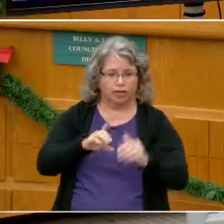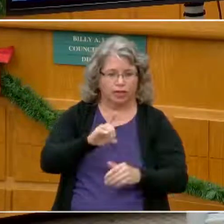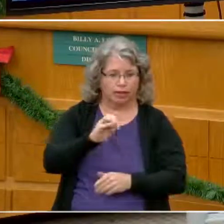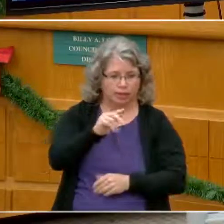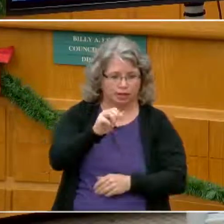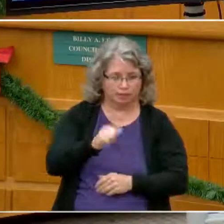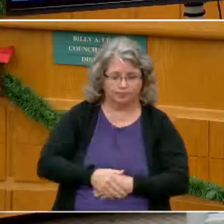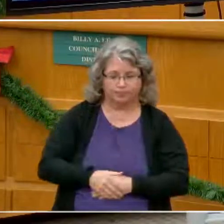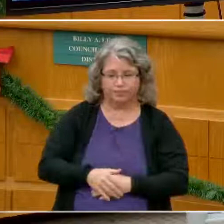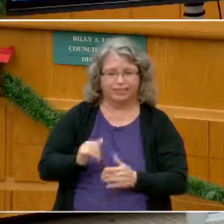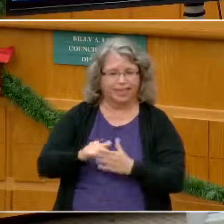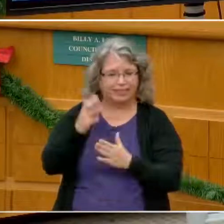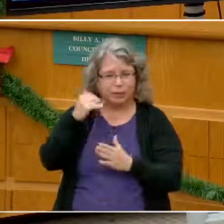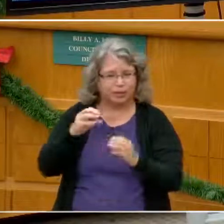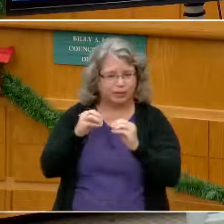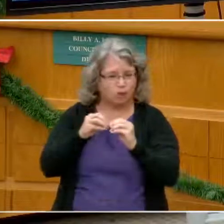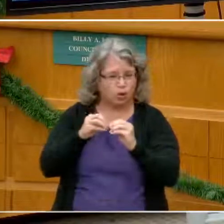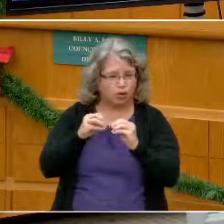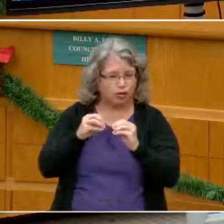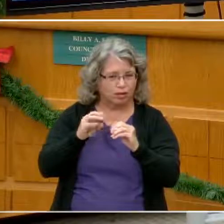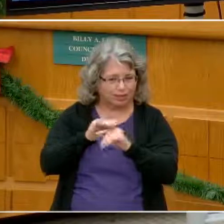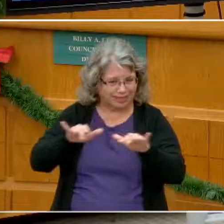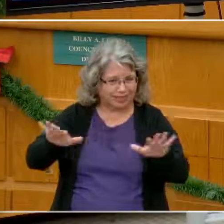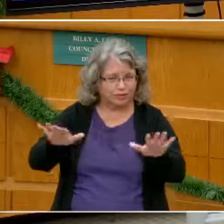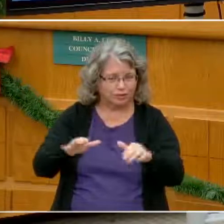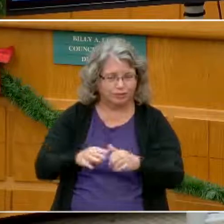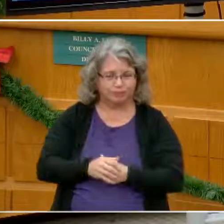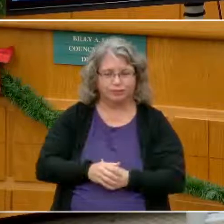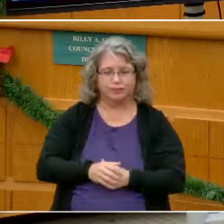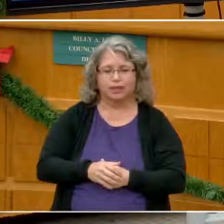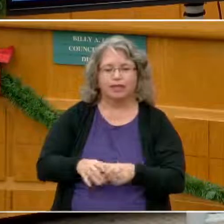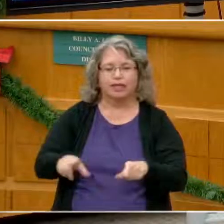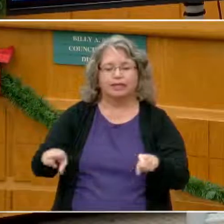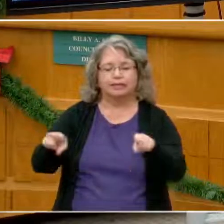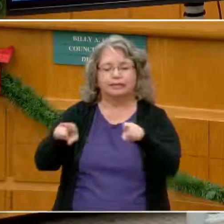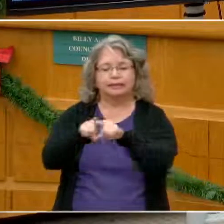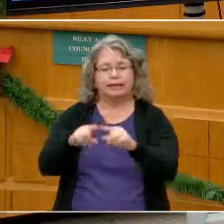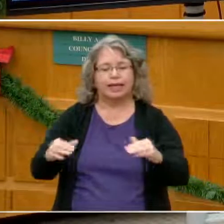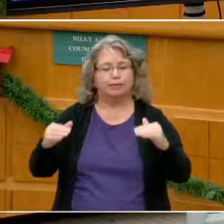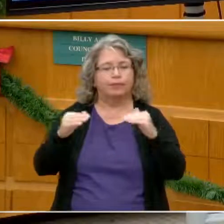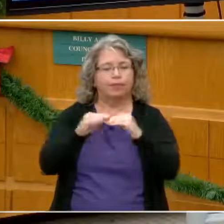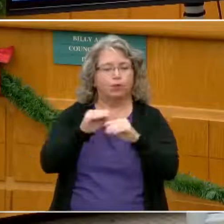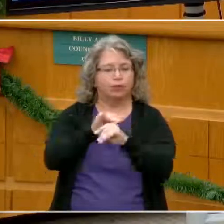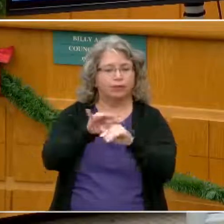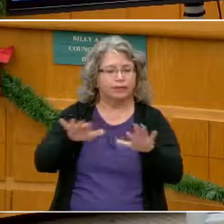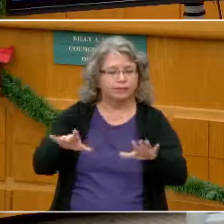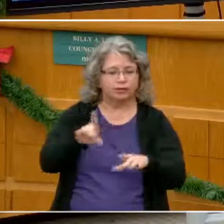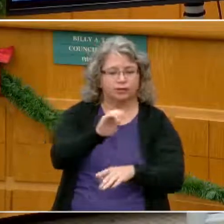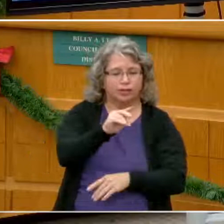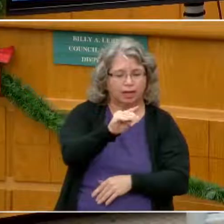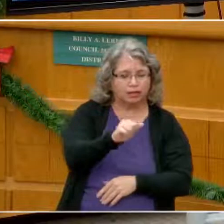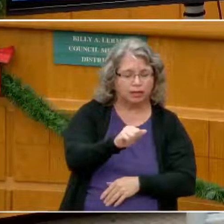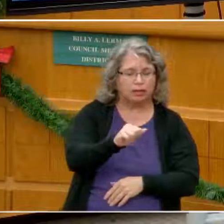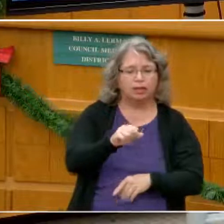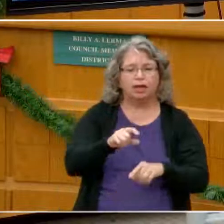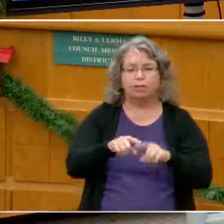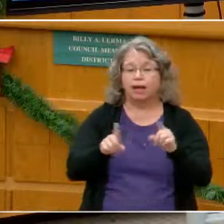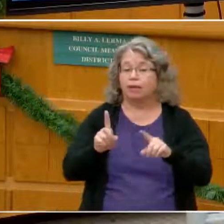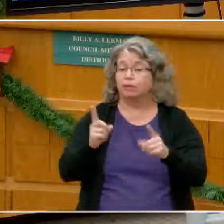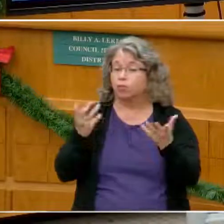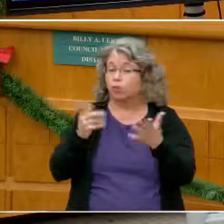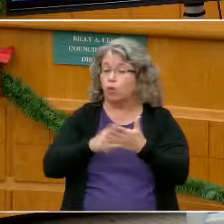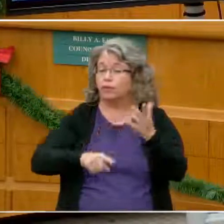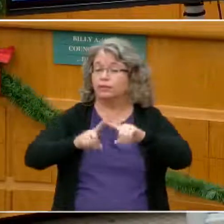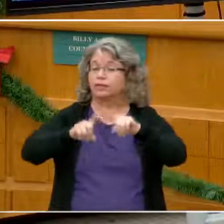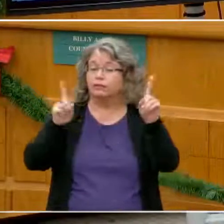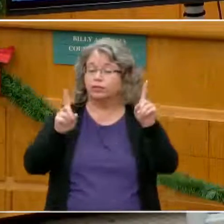3, it's just as virulent as Delta. The difference is, do you have more protection now than you did before during the Delta wave? The way